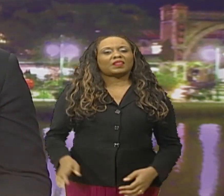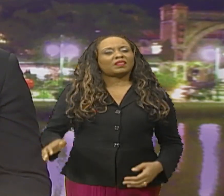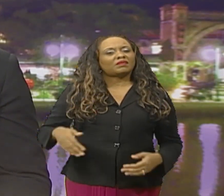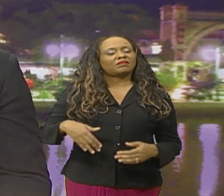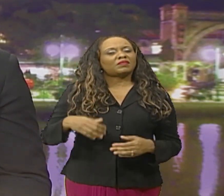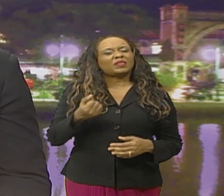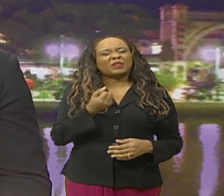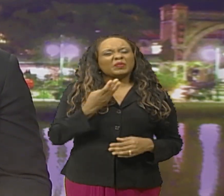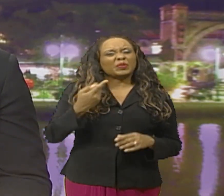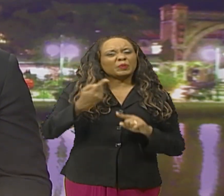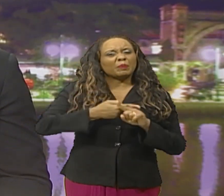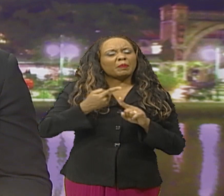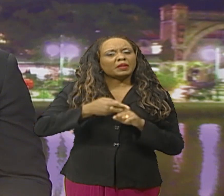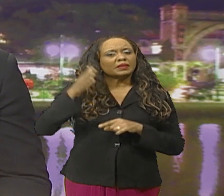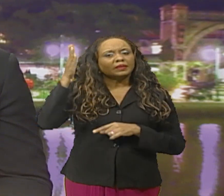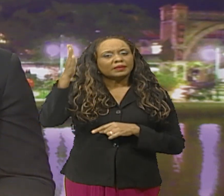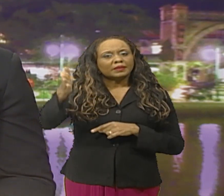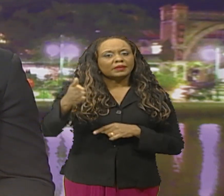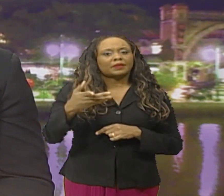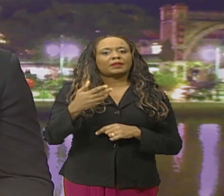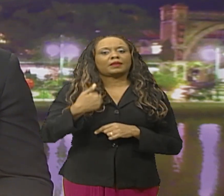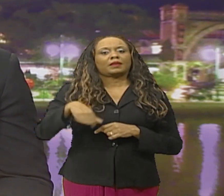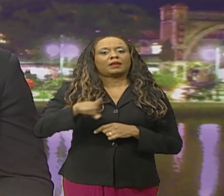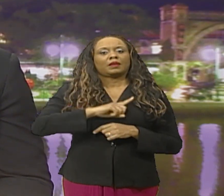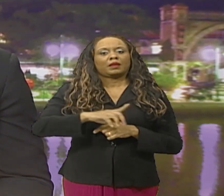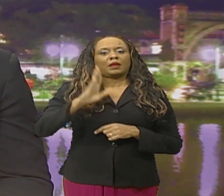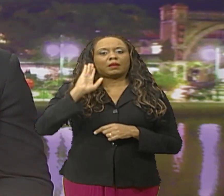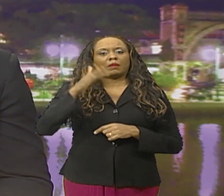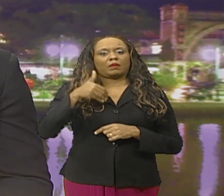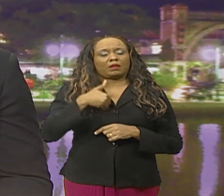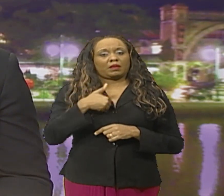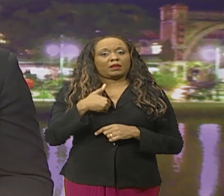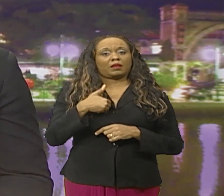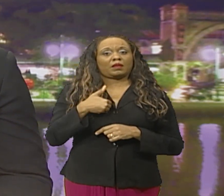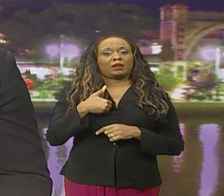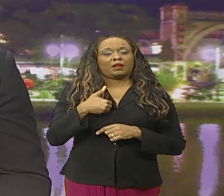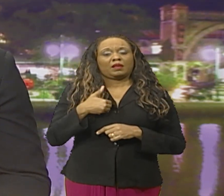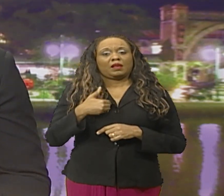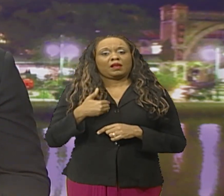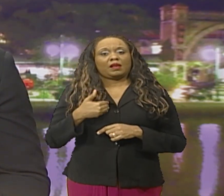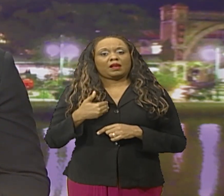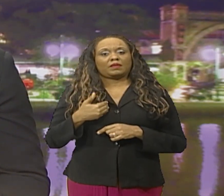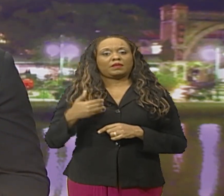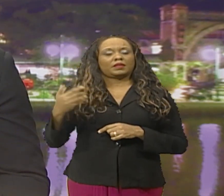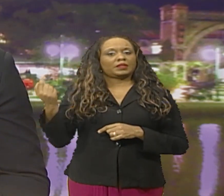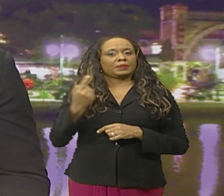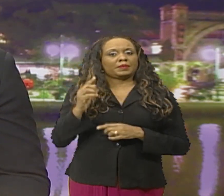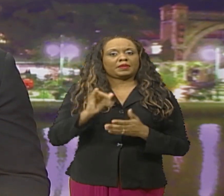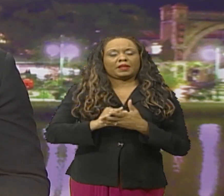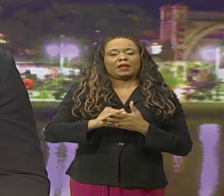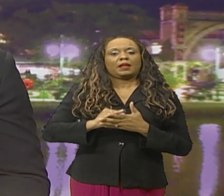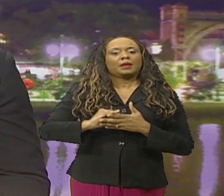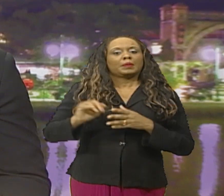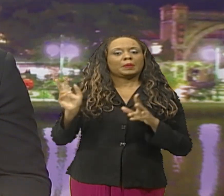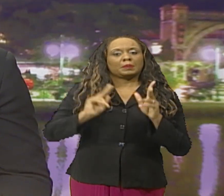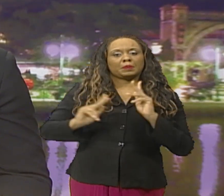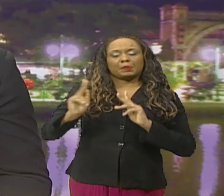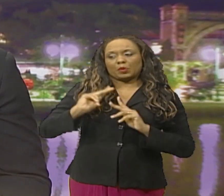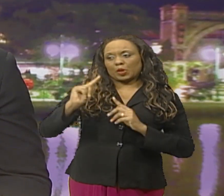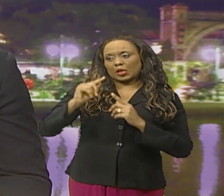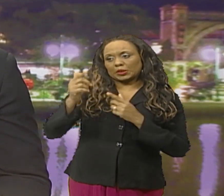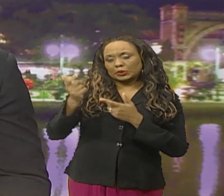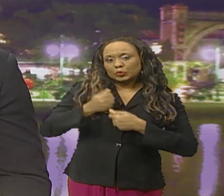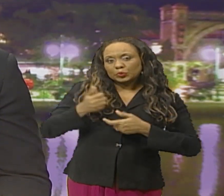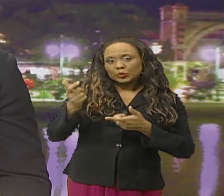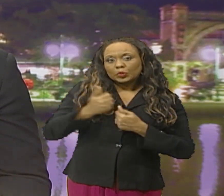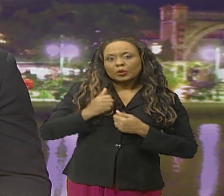short months, Barbados will once again be home to a fully functioning train. It's expected to attract hundreds of visitors and locals